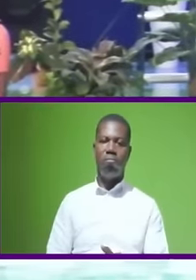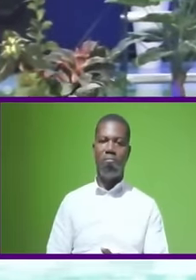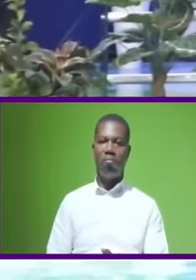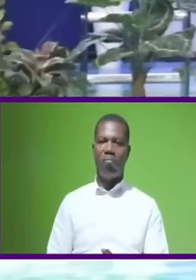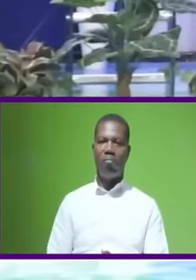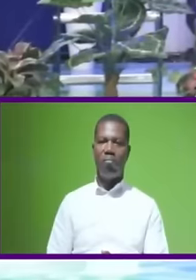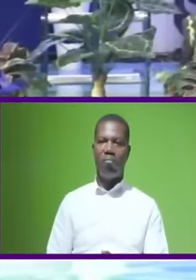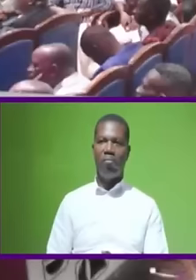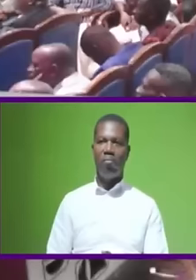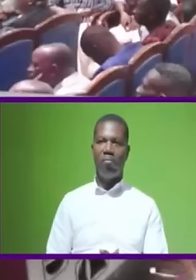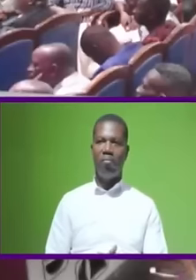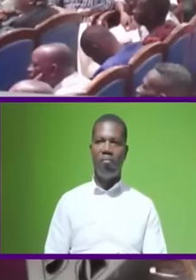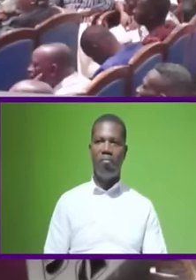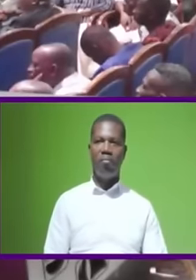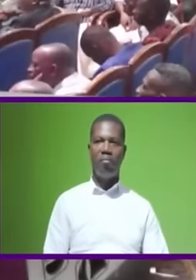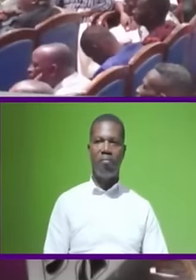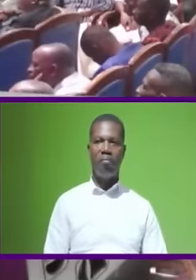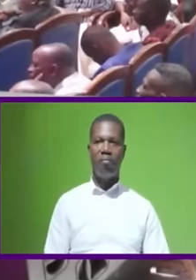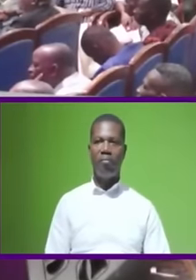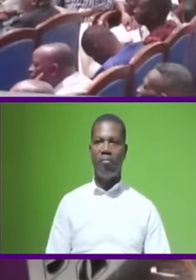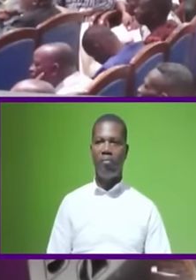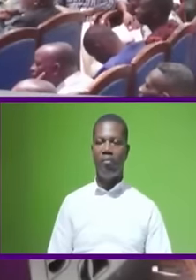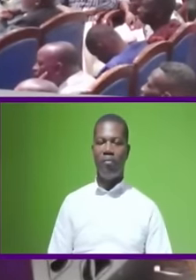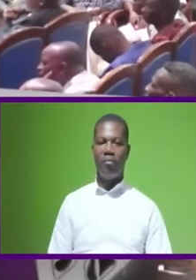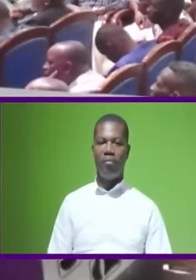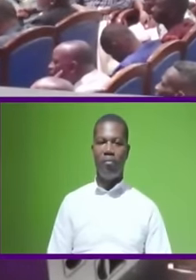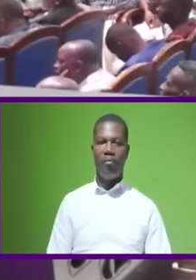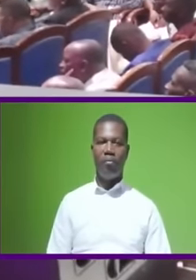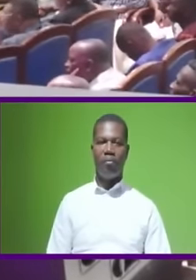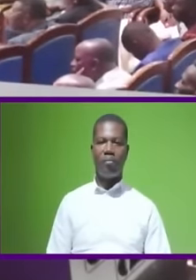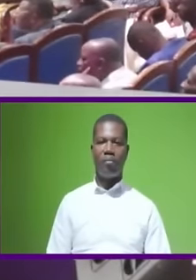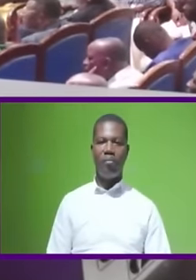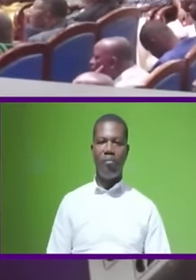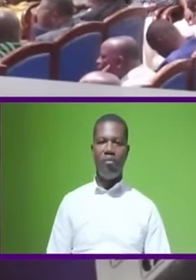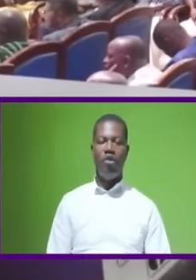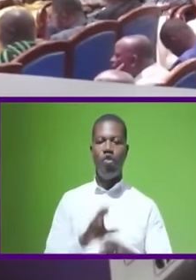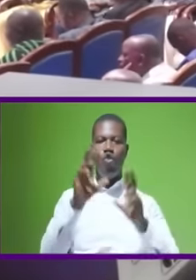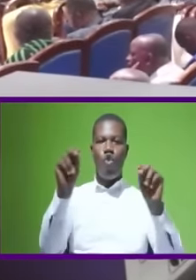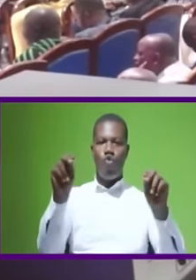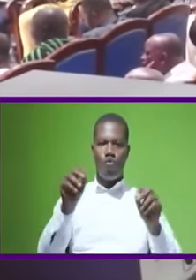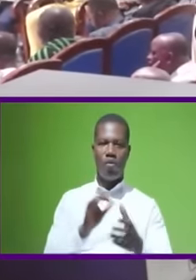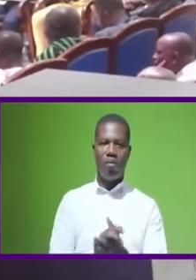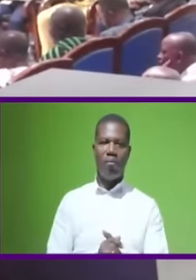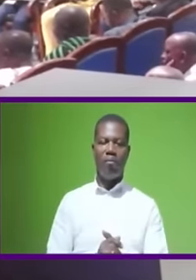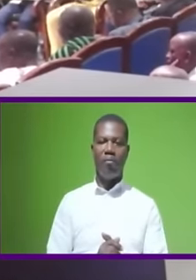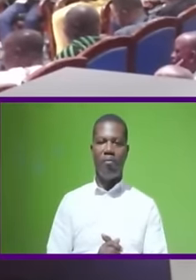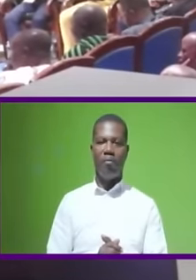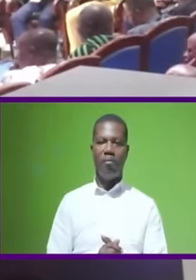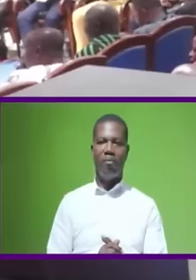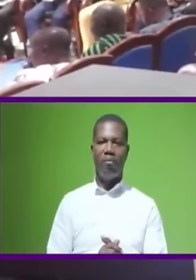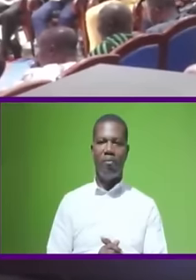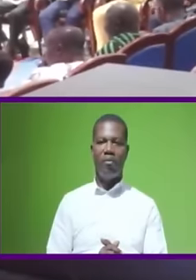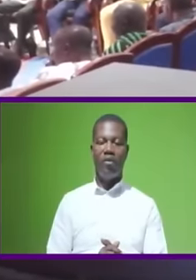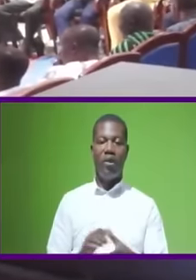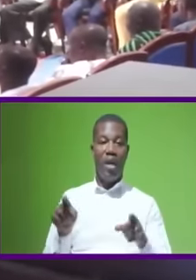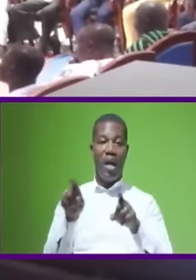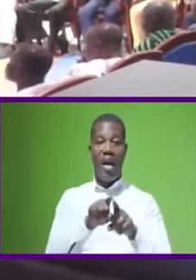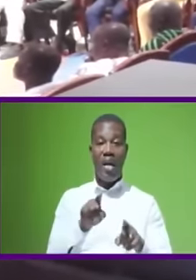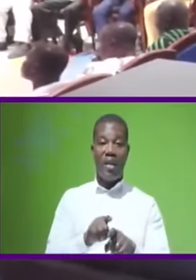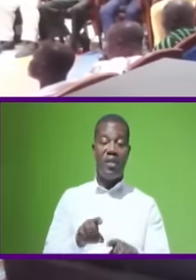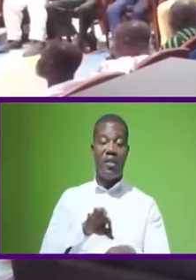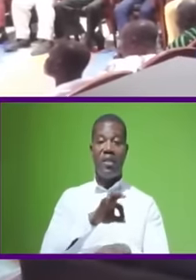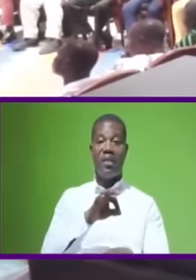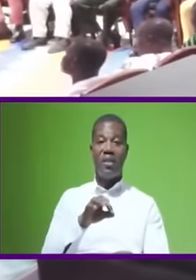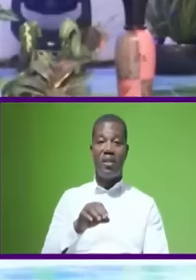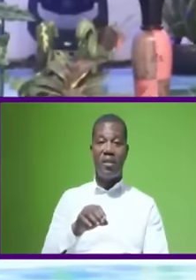happen that suddenly I die and pass away. Debbie. No. As a founder. As a